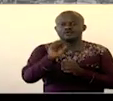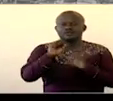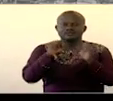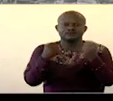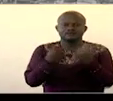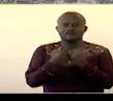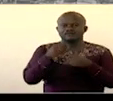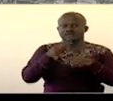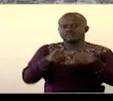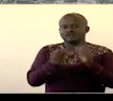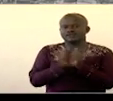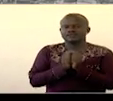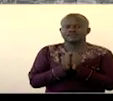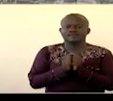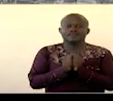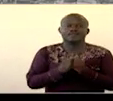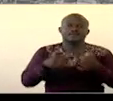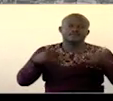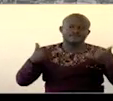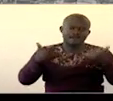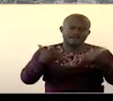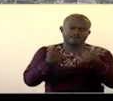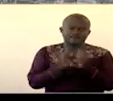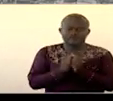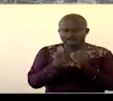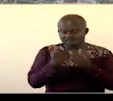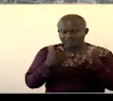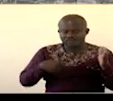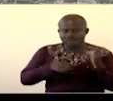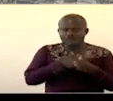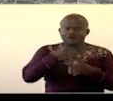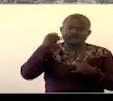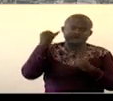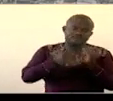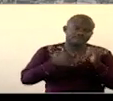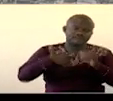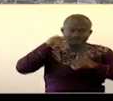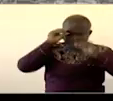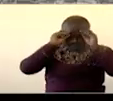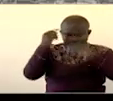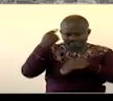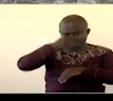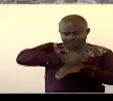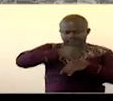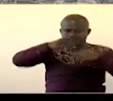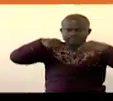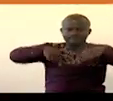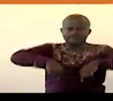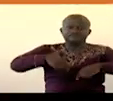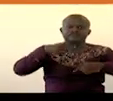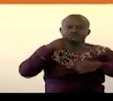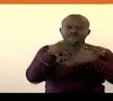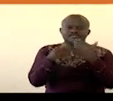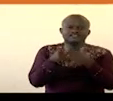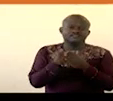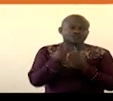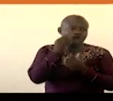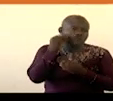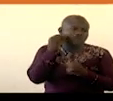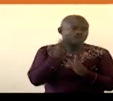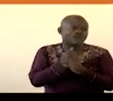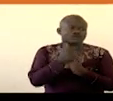diversity. Now, before we end our lesson today, this is the homework